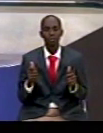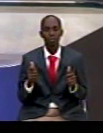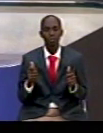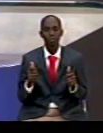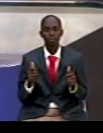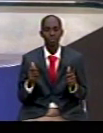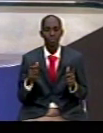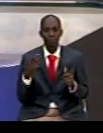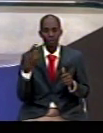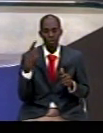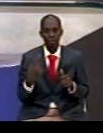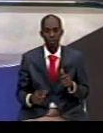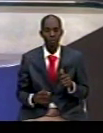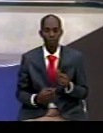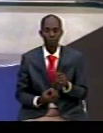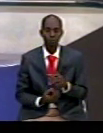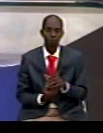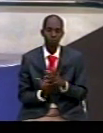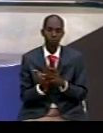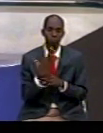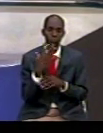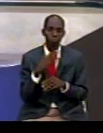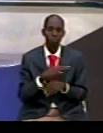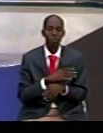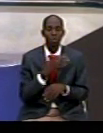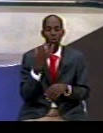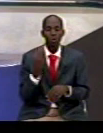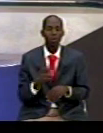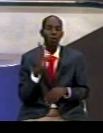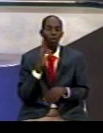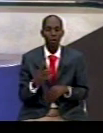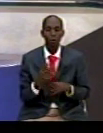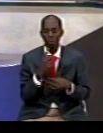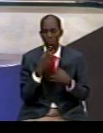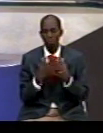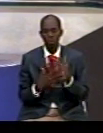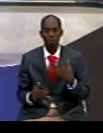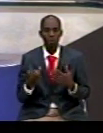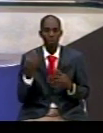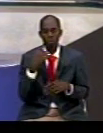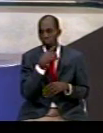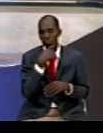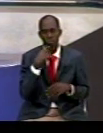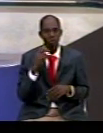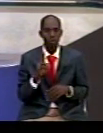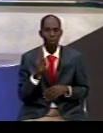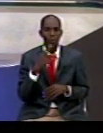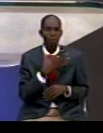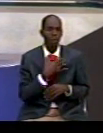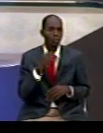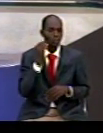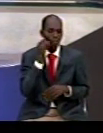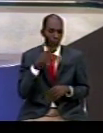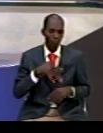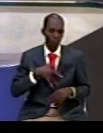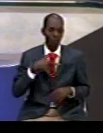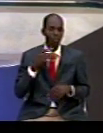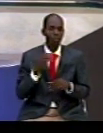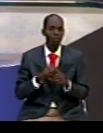immediately, the fountain of her blood was dried up, and she felt in her